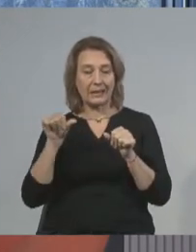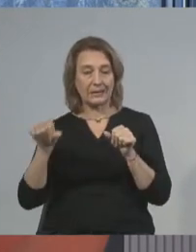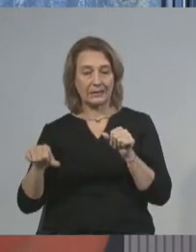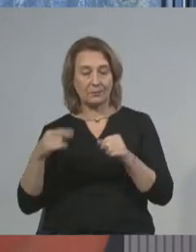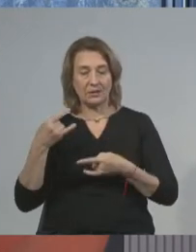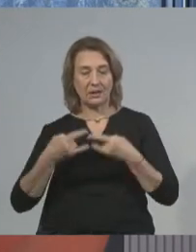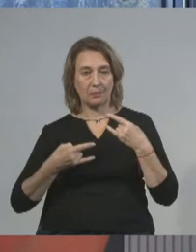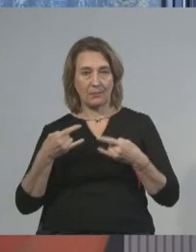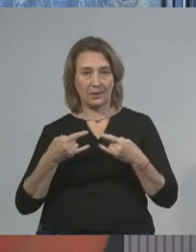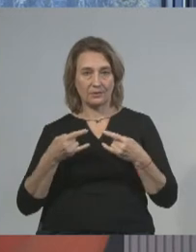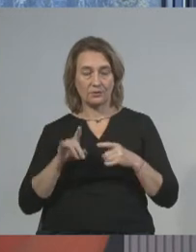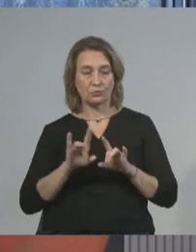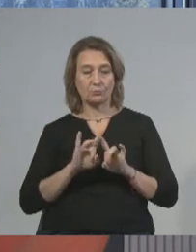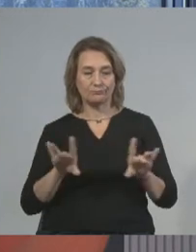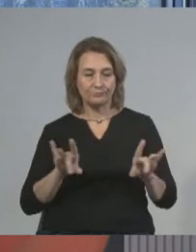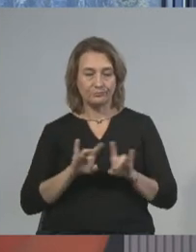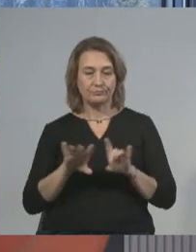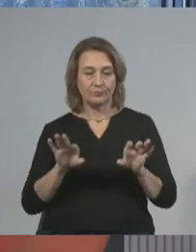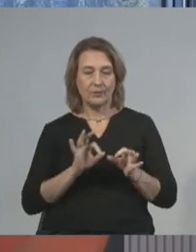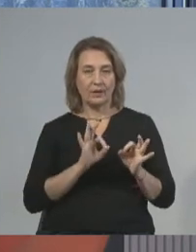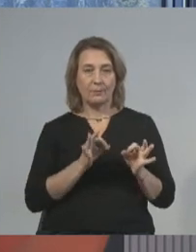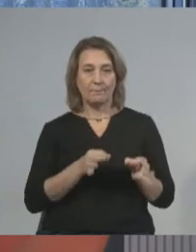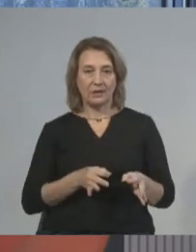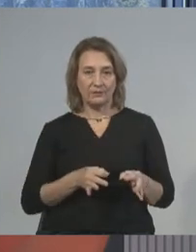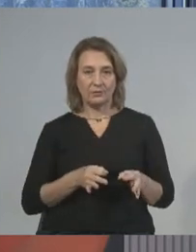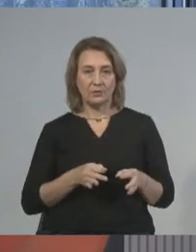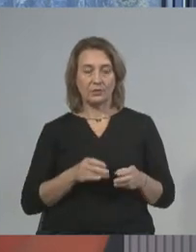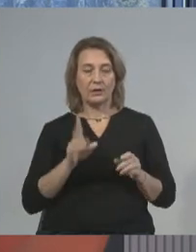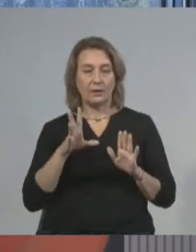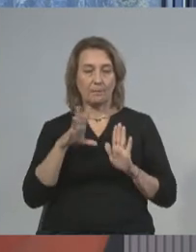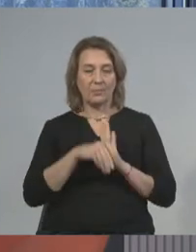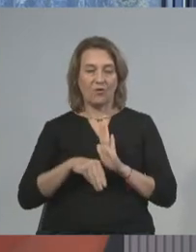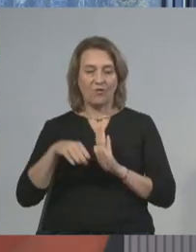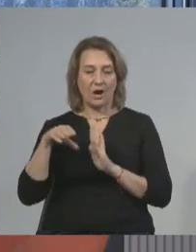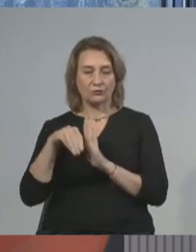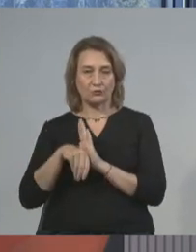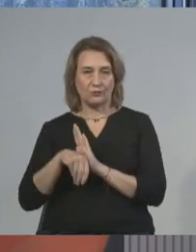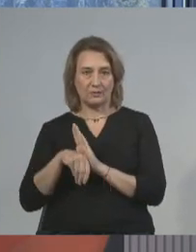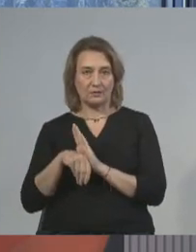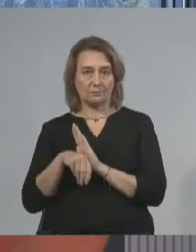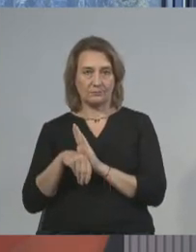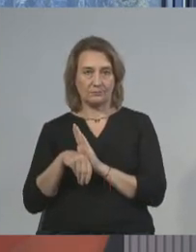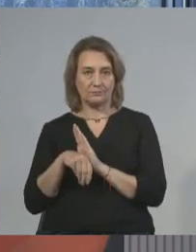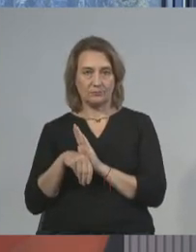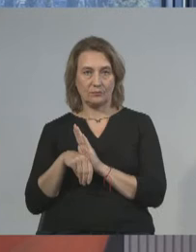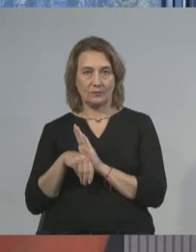tackle this issue in addition to television